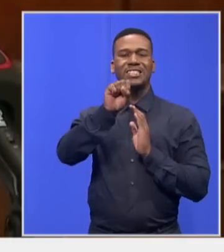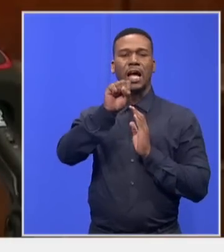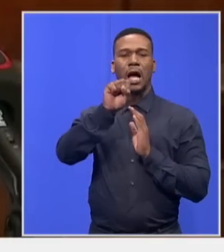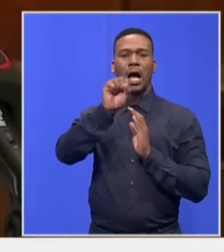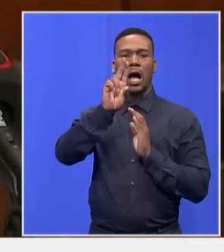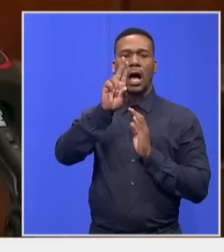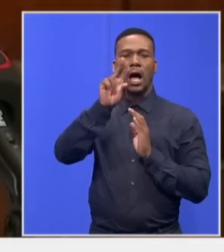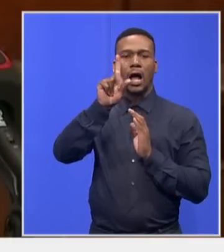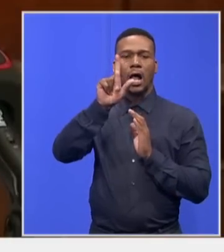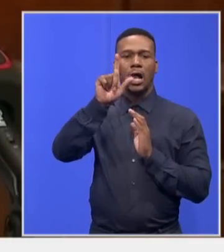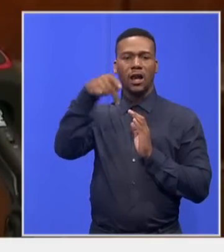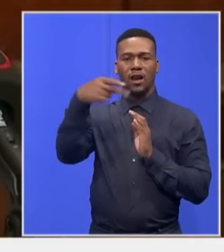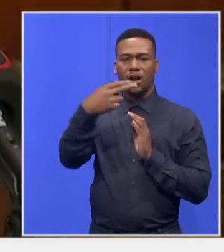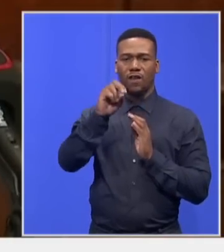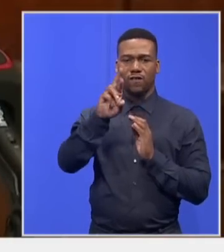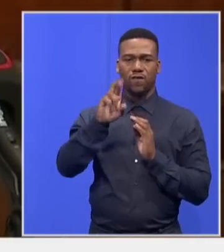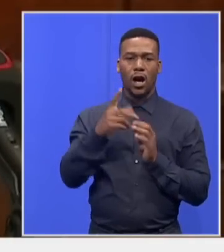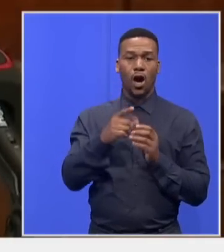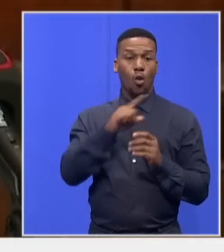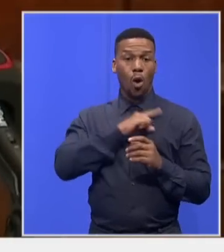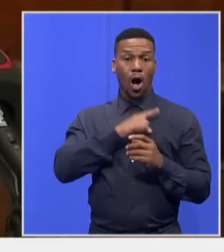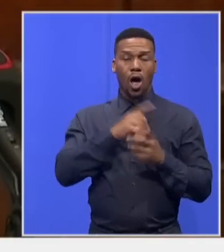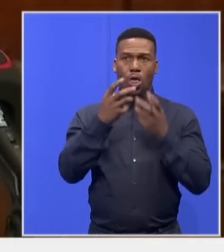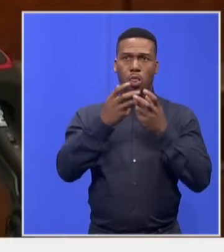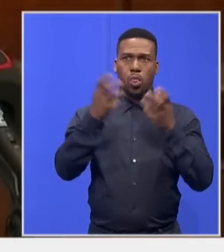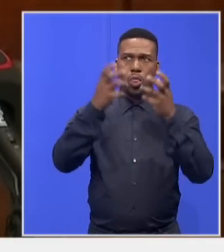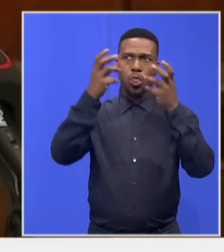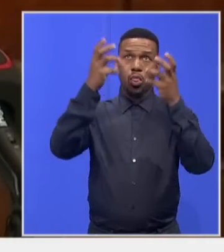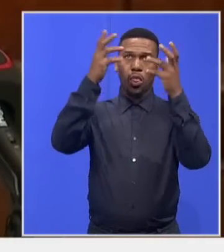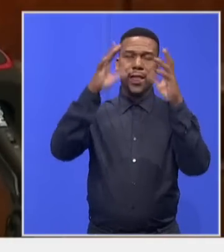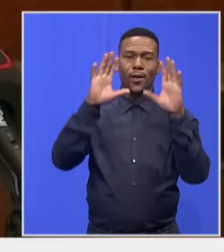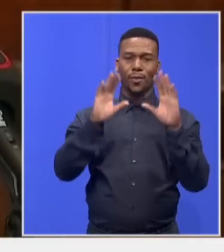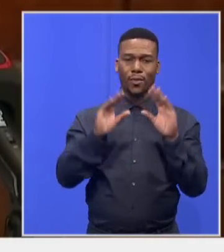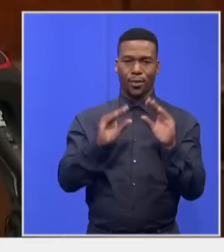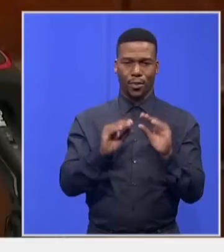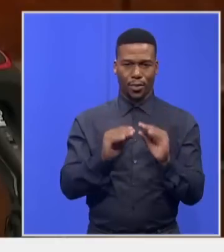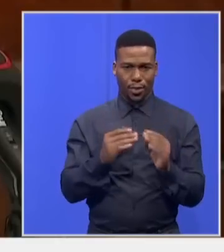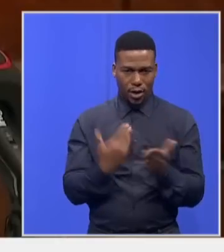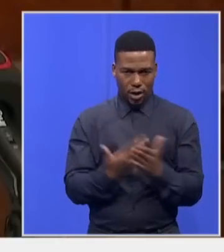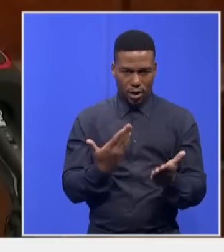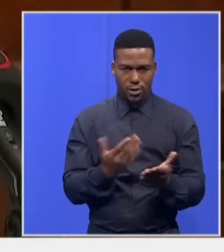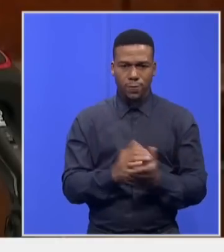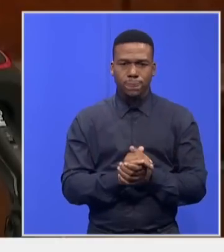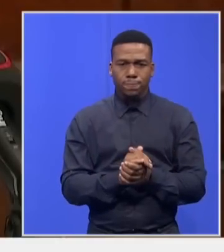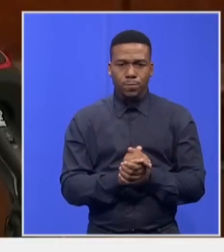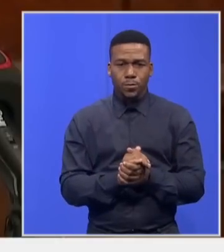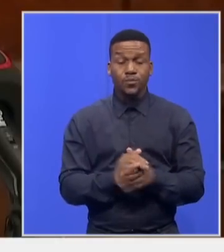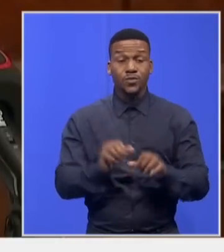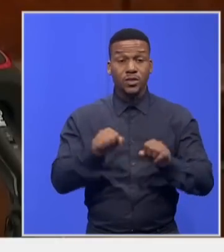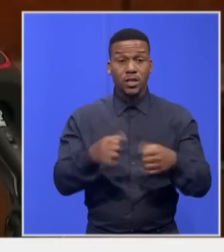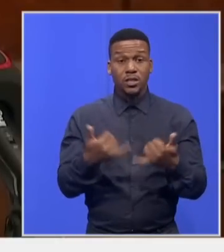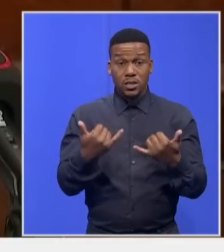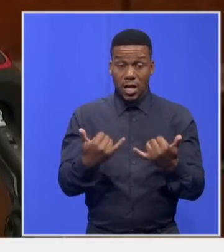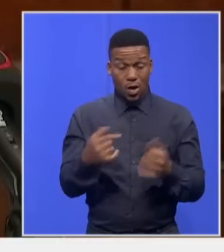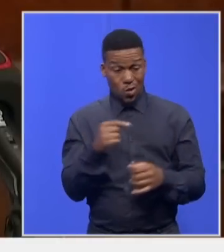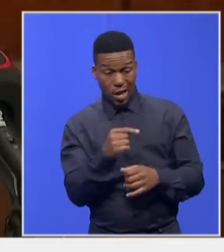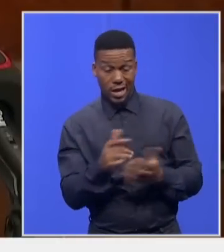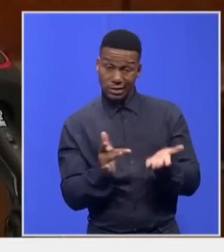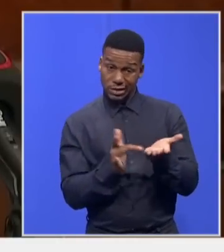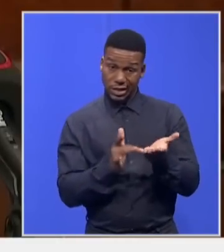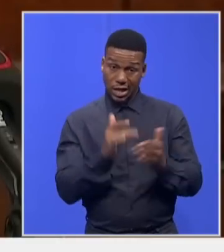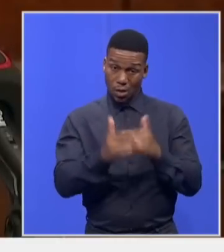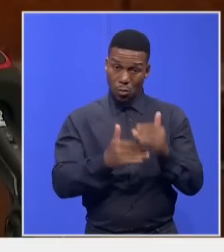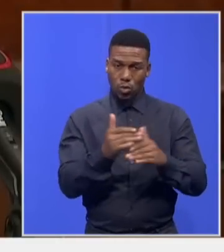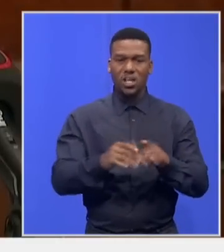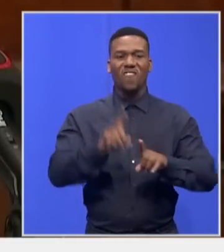the chimney and therefore into the atmosphere. And as a result of the failure of that chemical process, there was slurry that